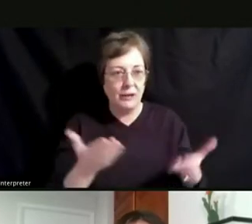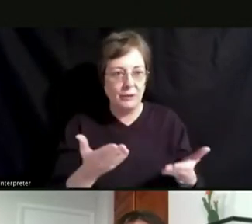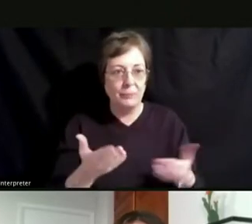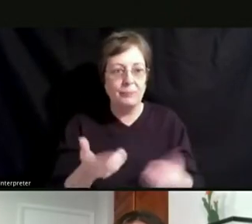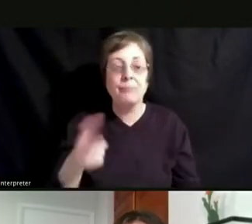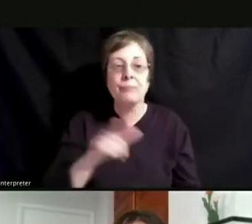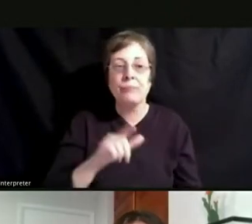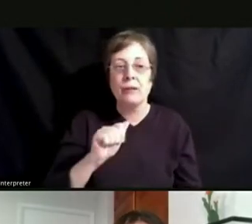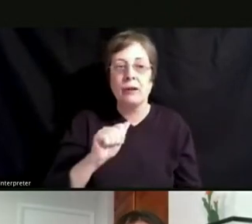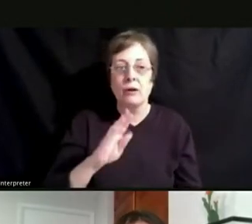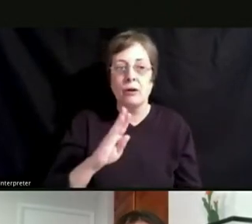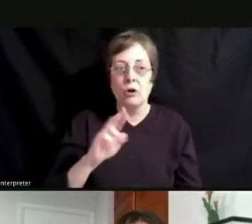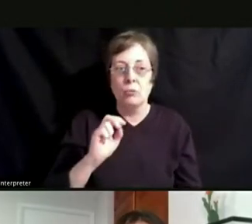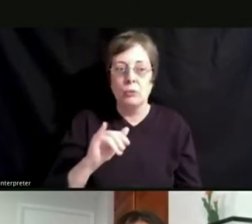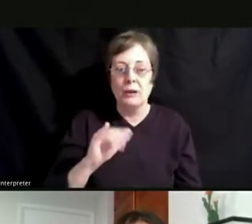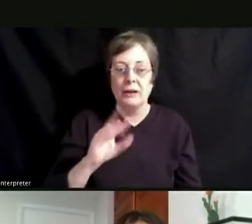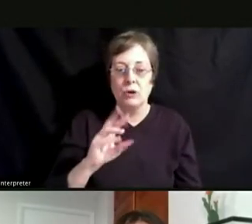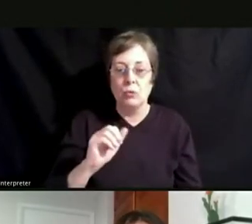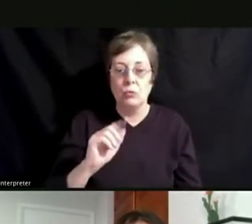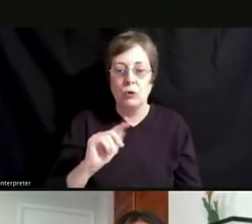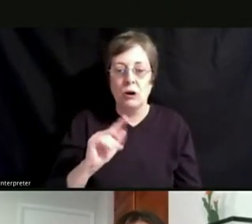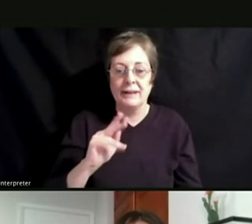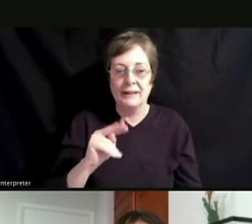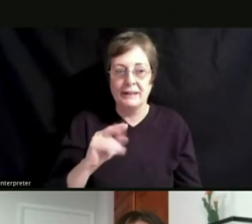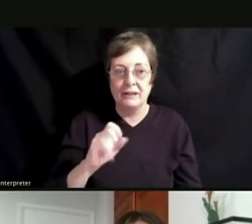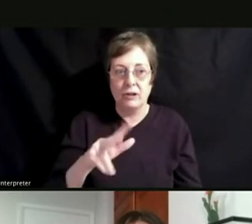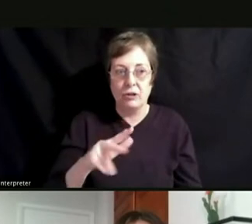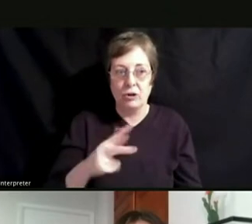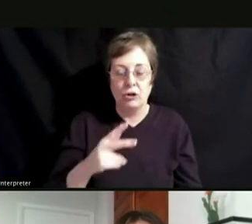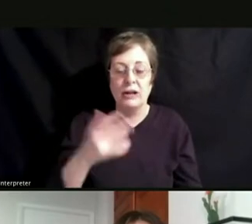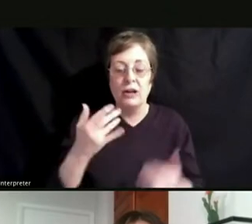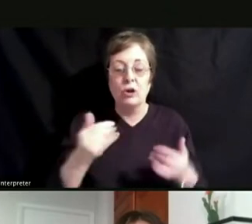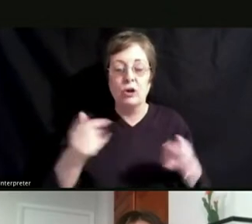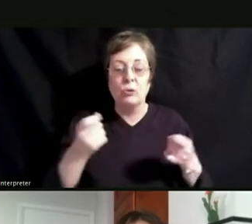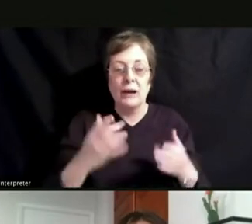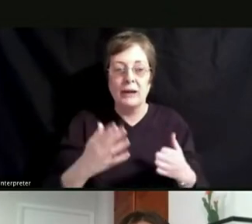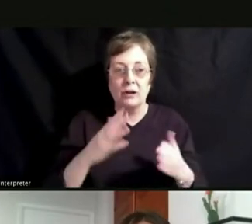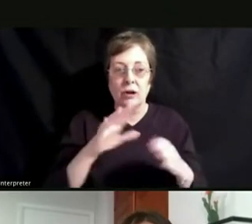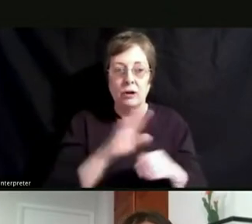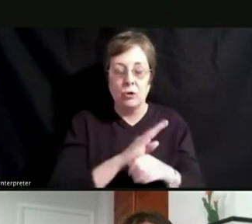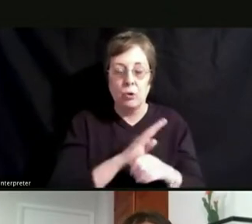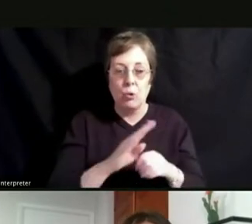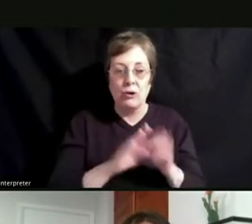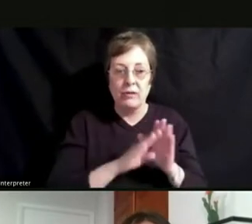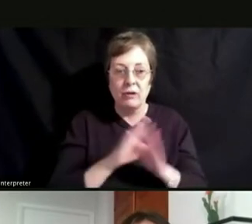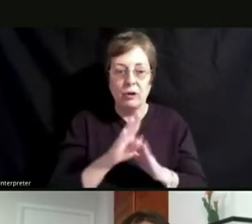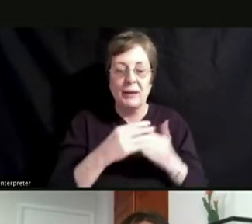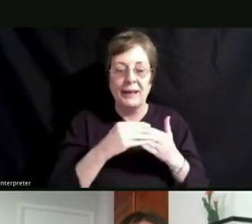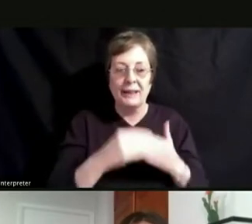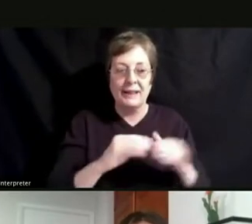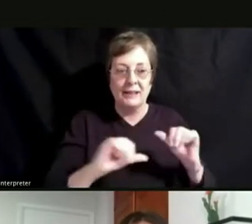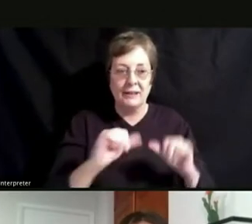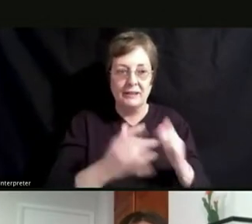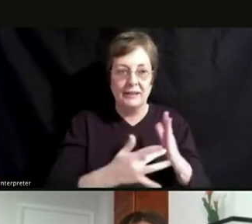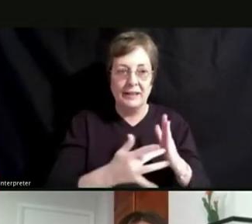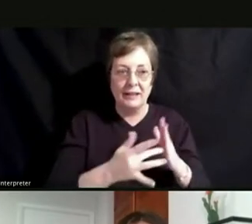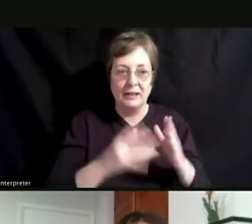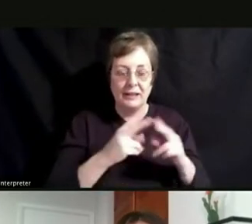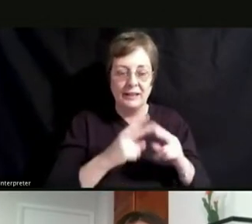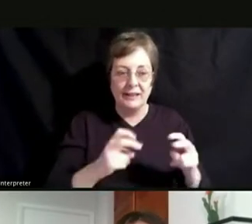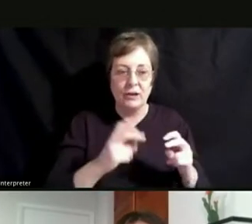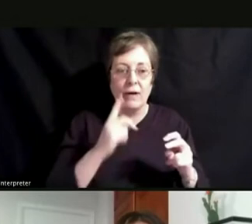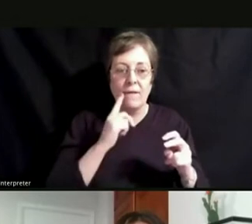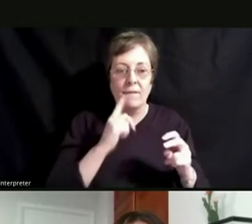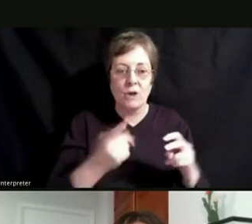Watkins III. Dr. Watkins is currently a director in corporate development and leads scientific and technical assessments for